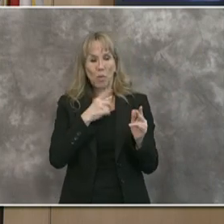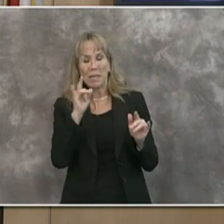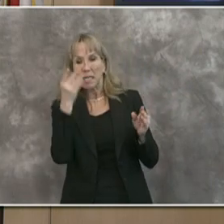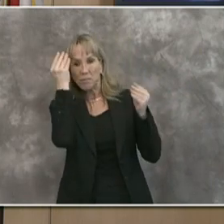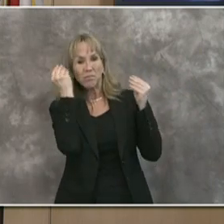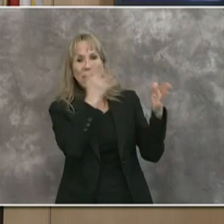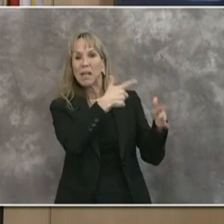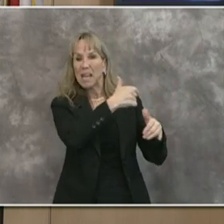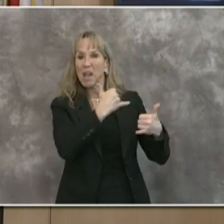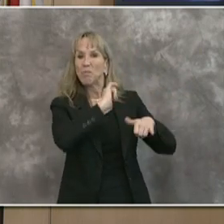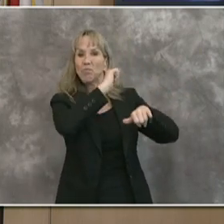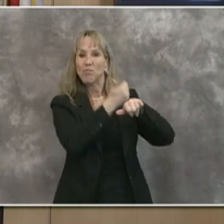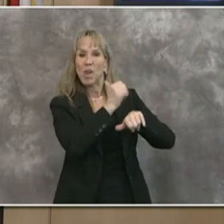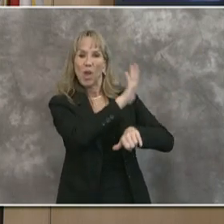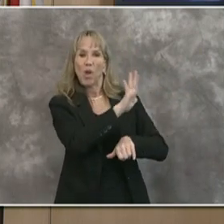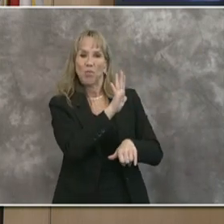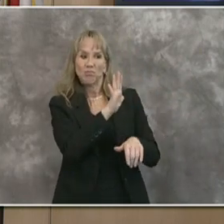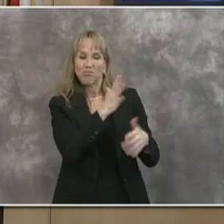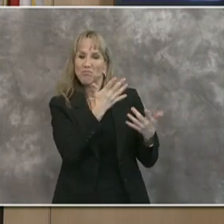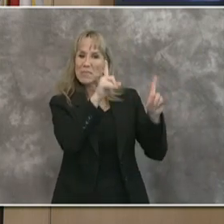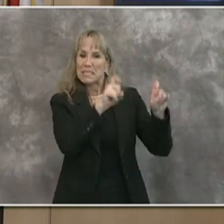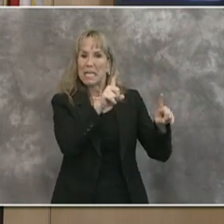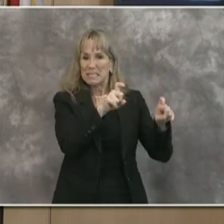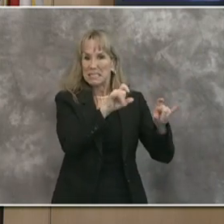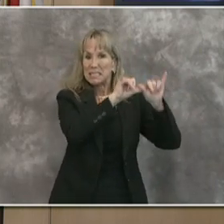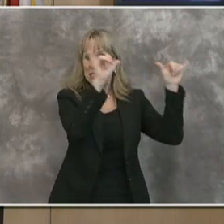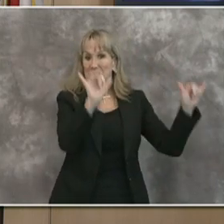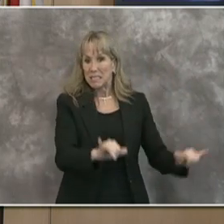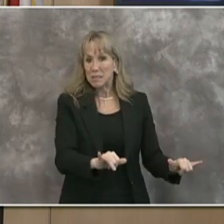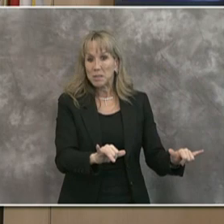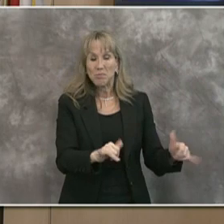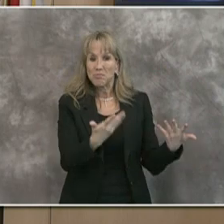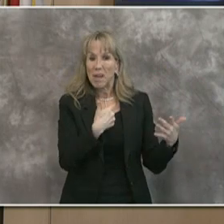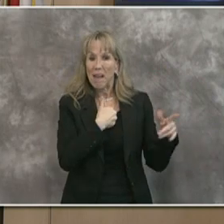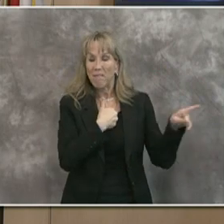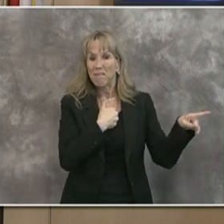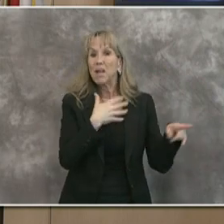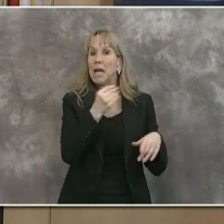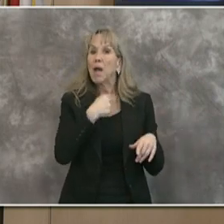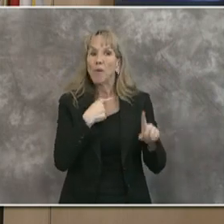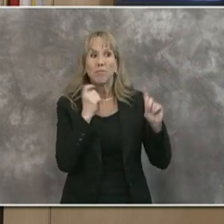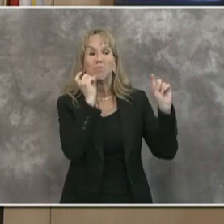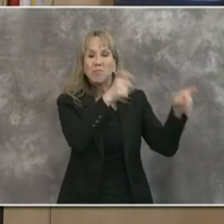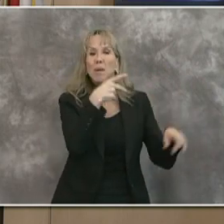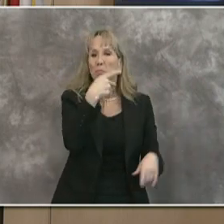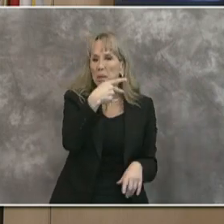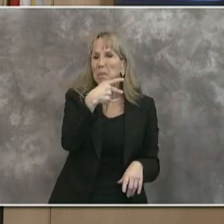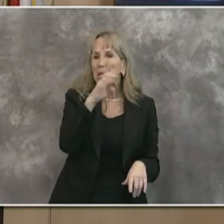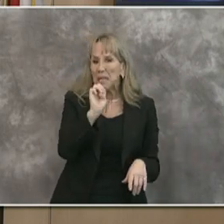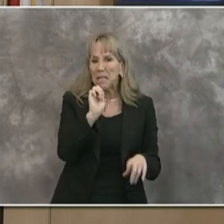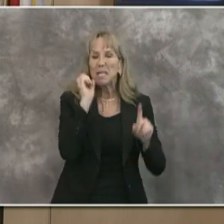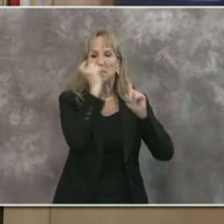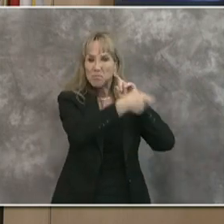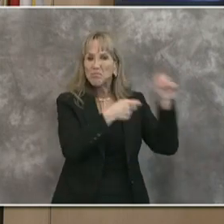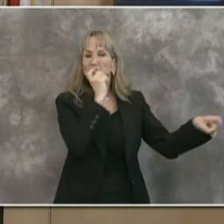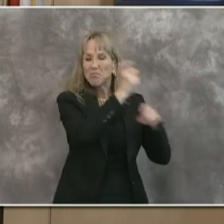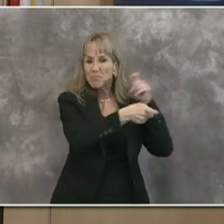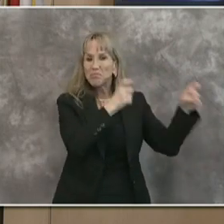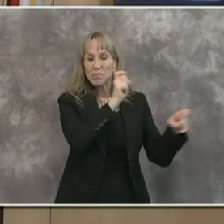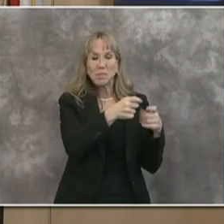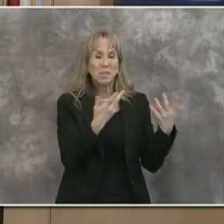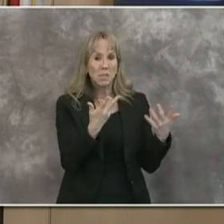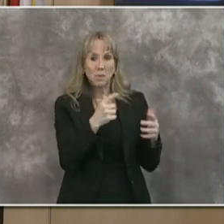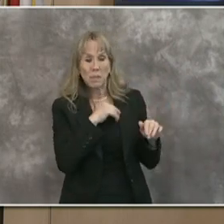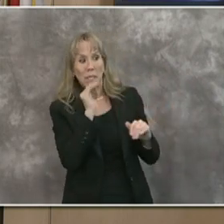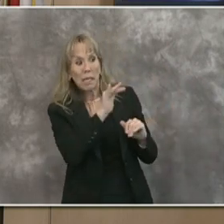since then. We've given them testing equipment at times, and we've also provided them PPE when they need it. We've asked if